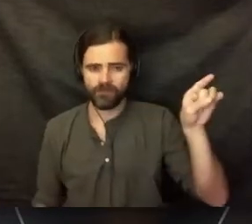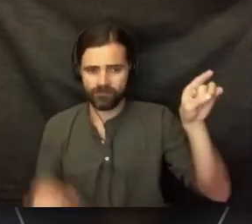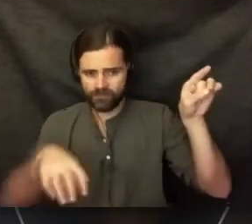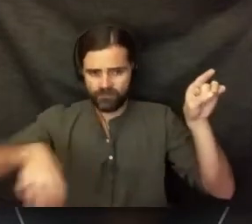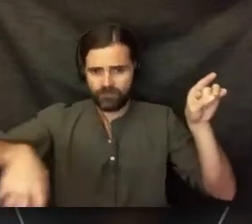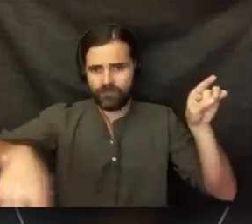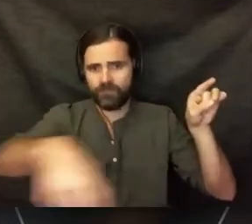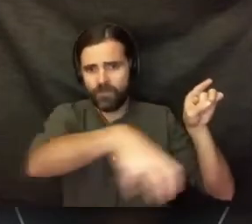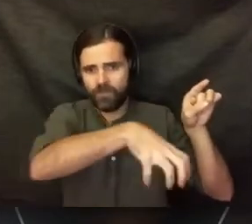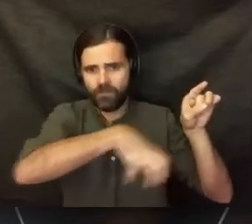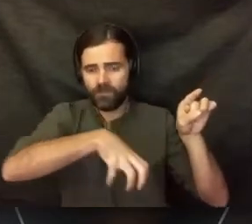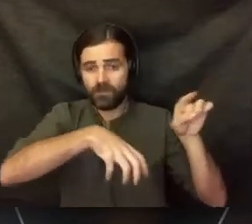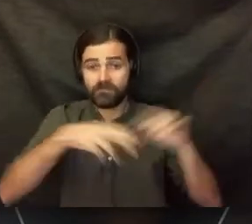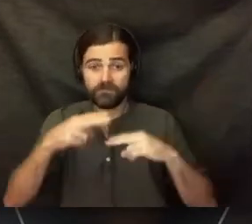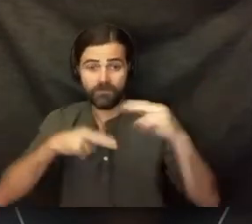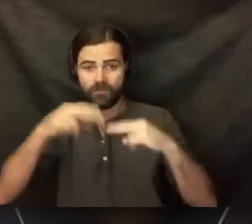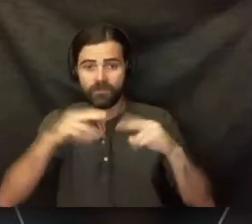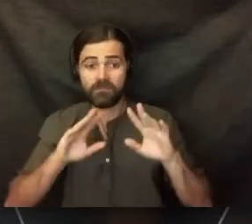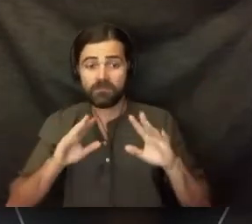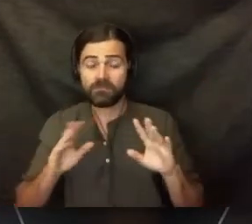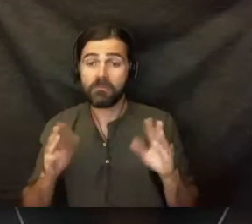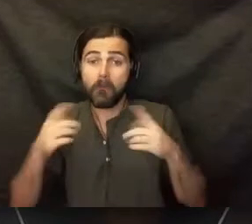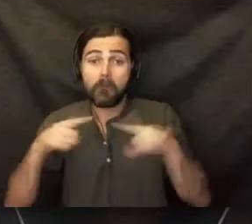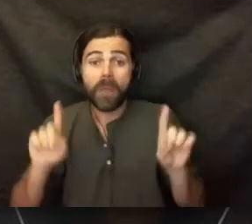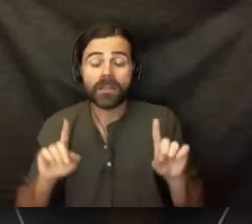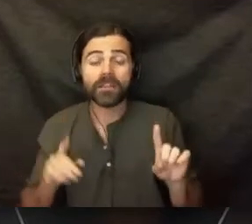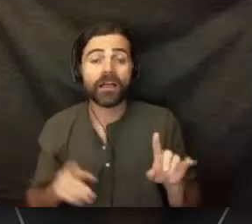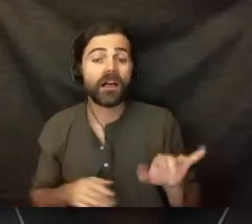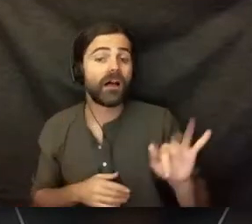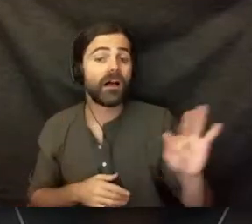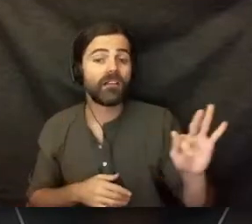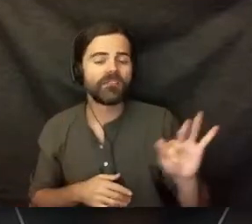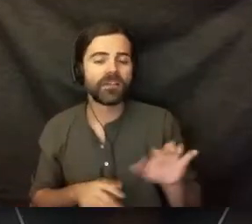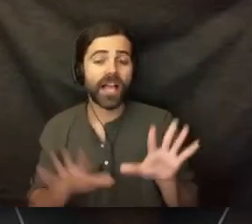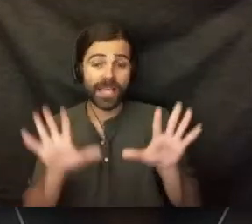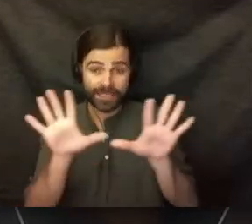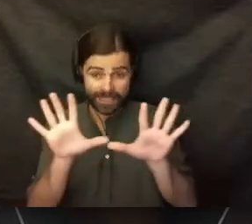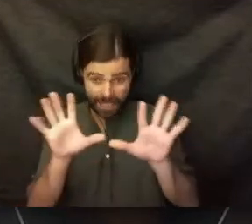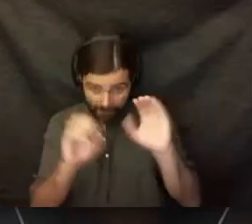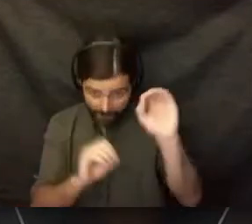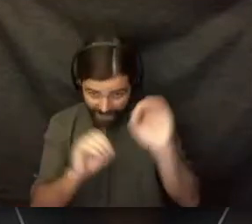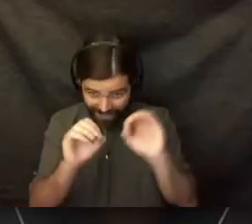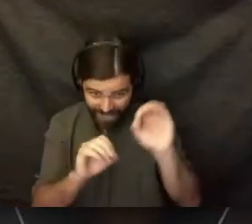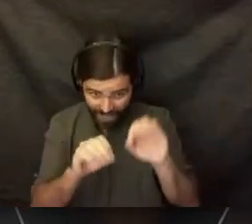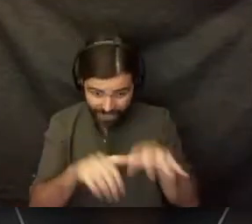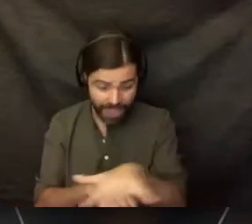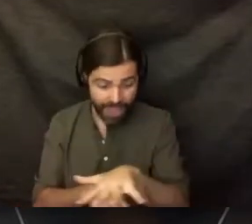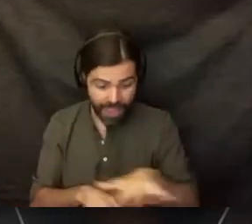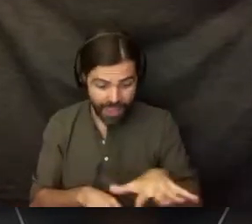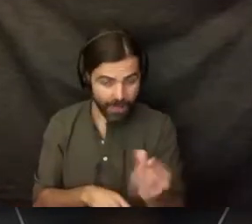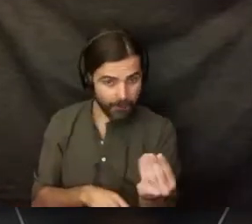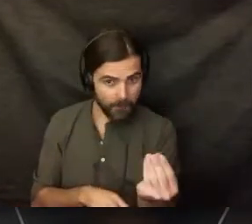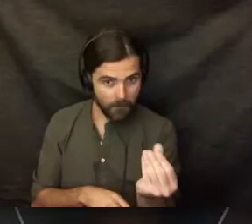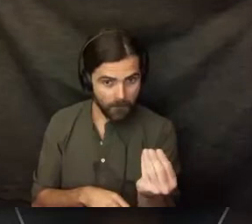actually it would have paid for itself if you only put 10% of the land uplift value associated to the High